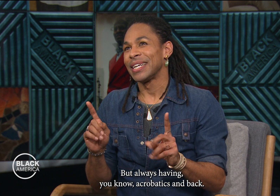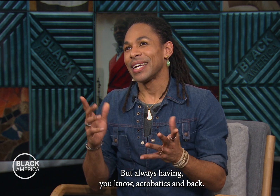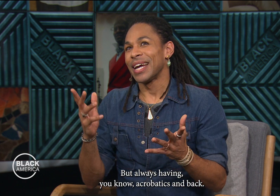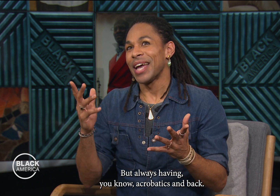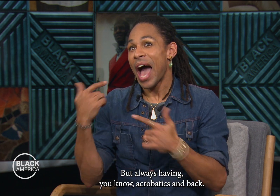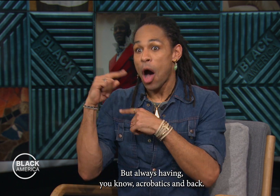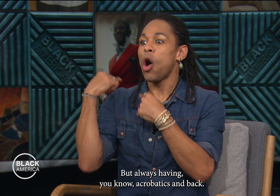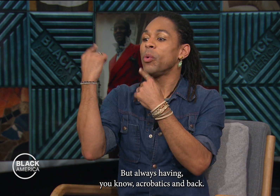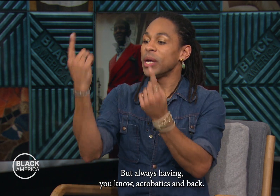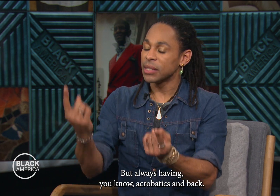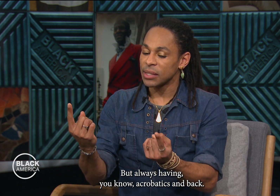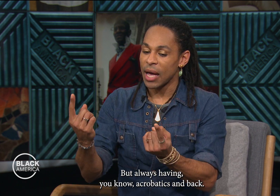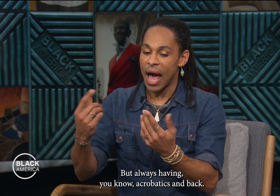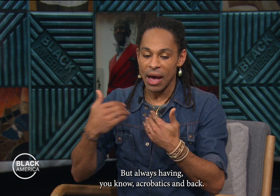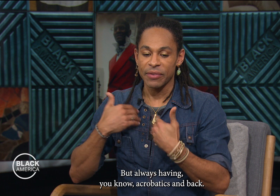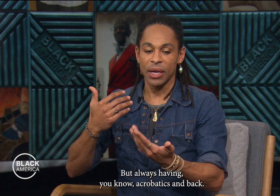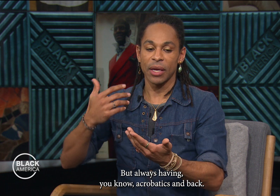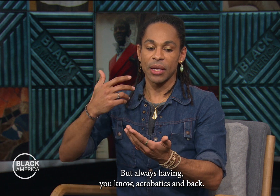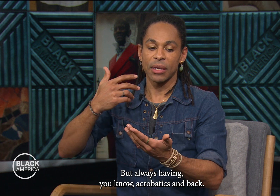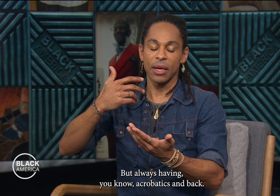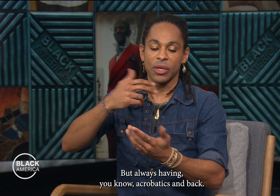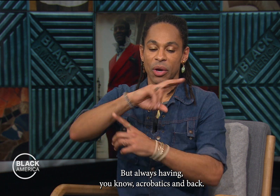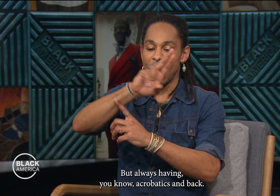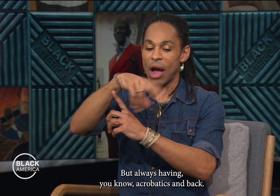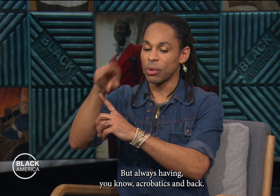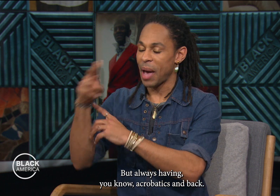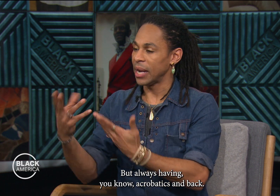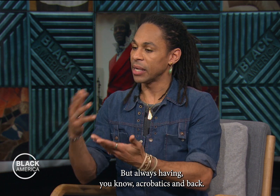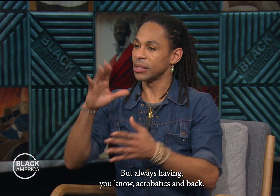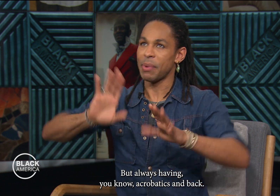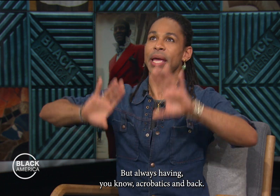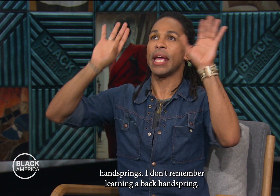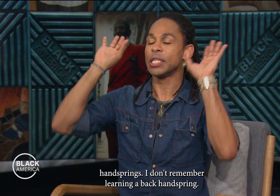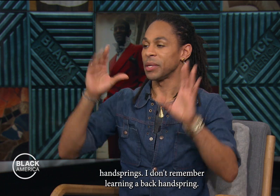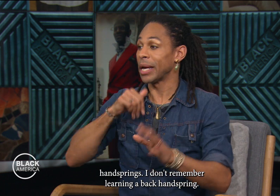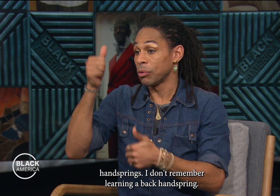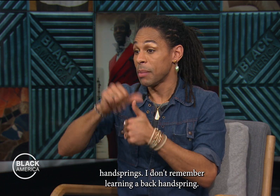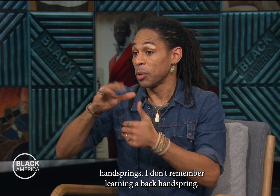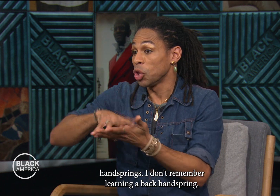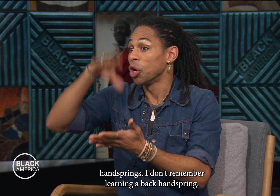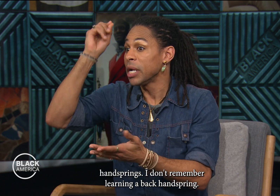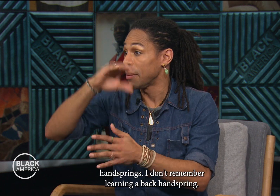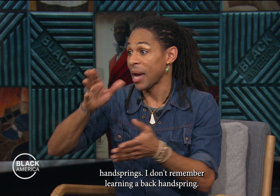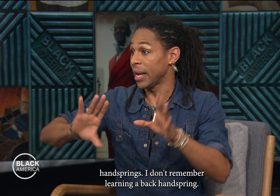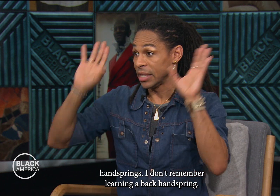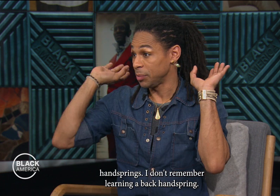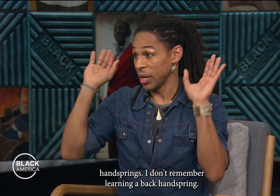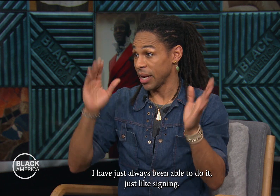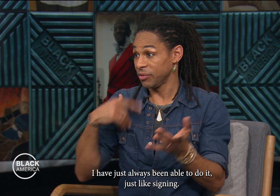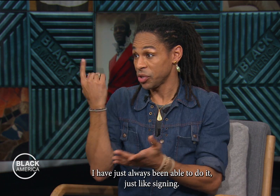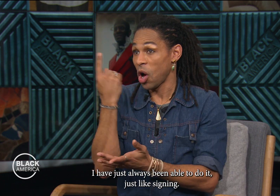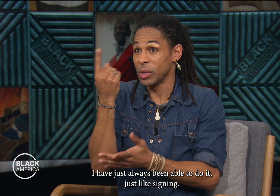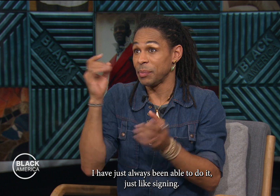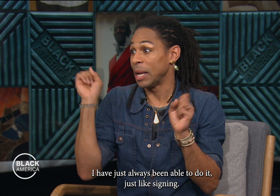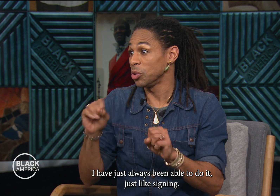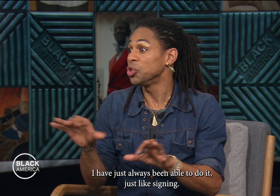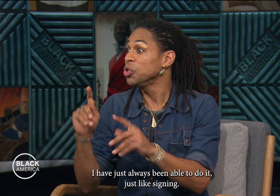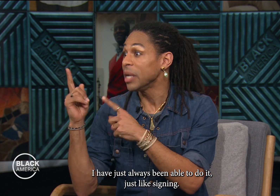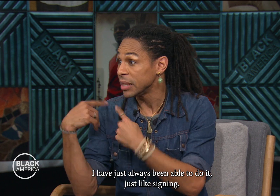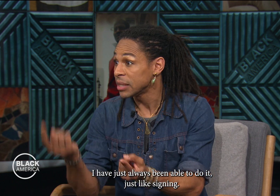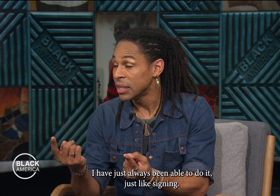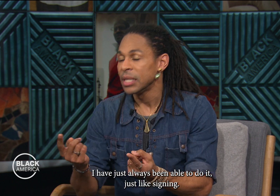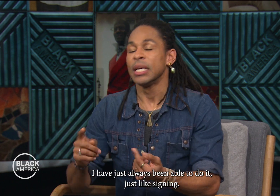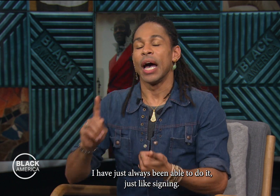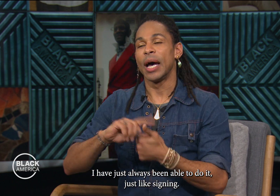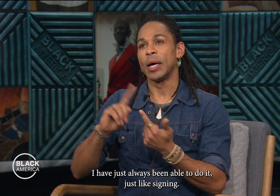But always having, acrobatics and back handsprings. I don't remember learning a back handspring. I've just always been able to